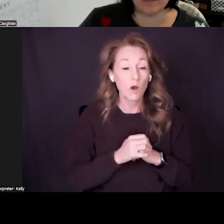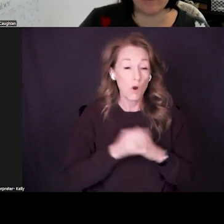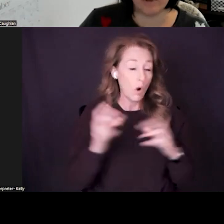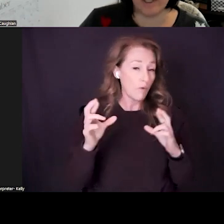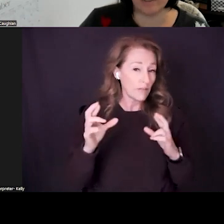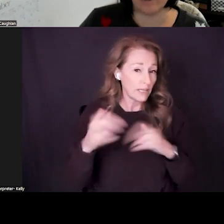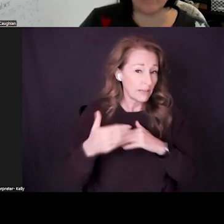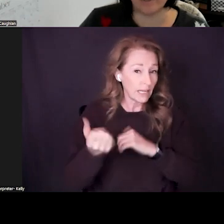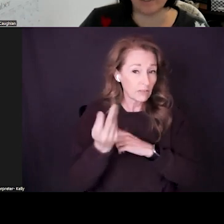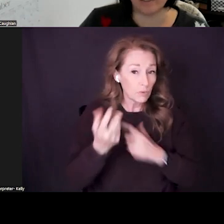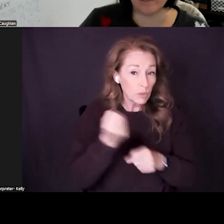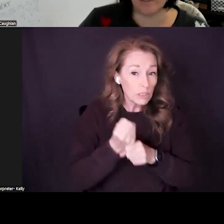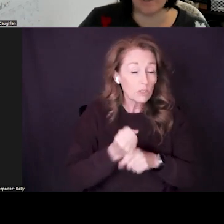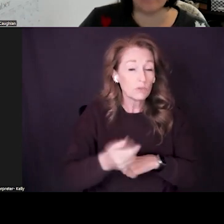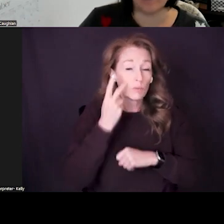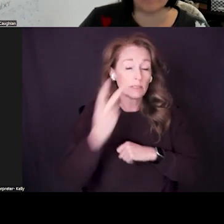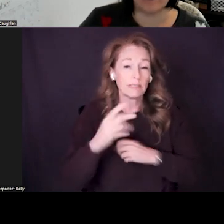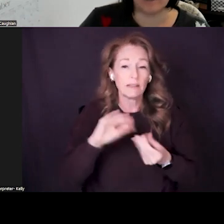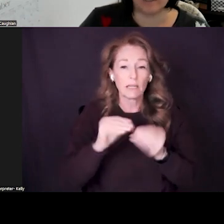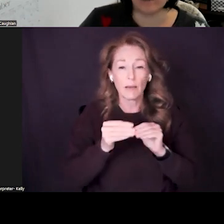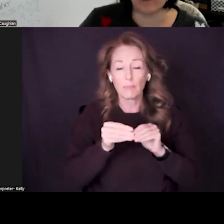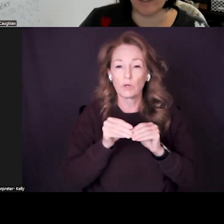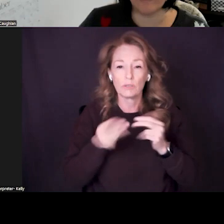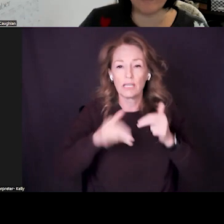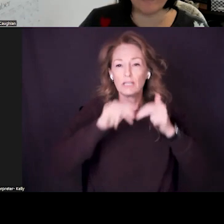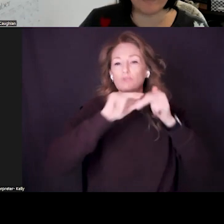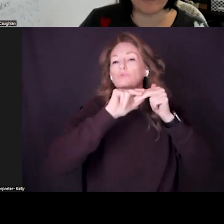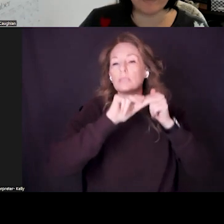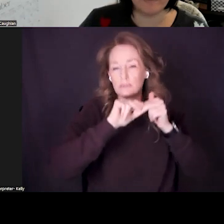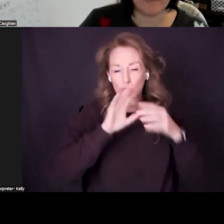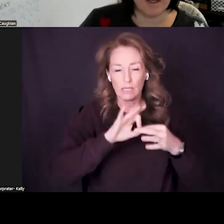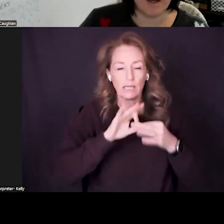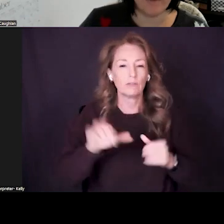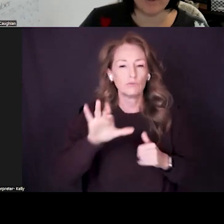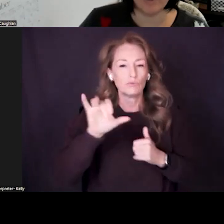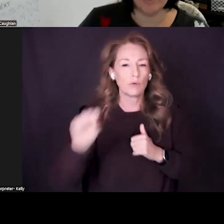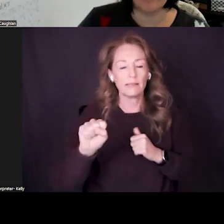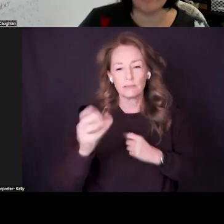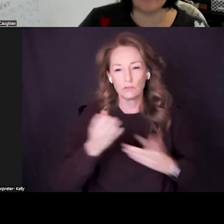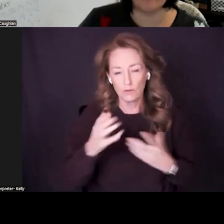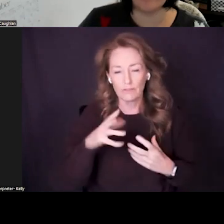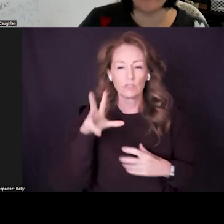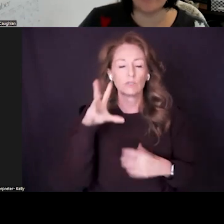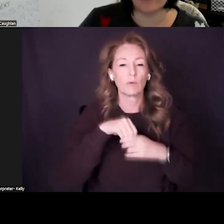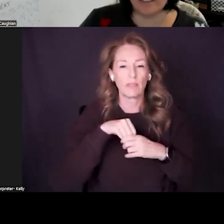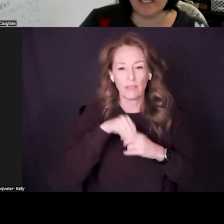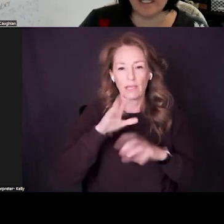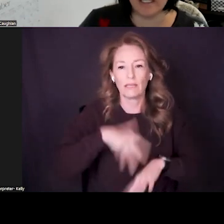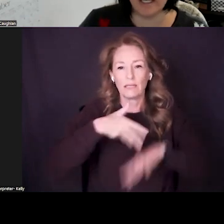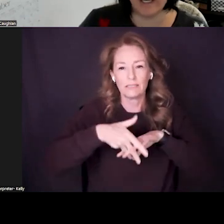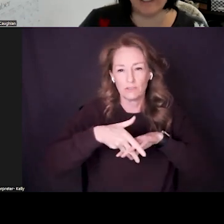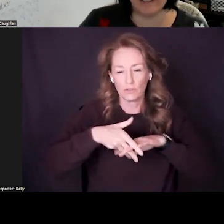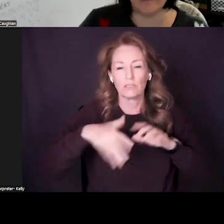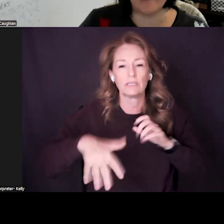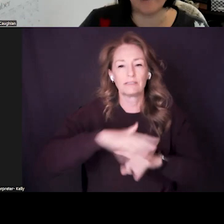increase for crisis services across Indian country. They're definitely